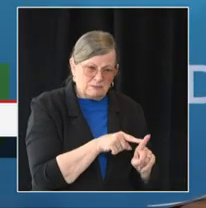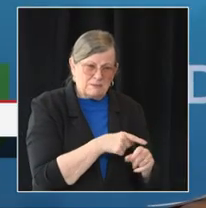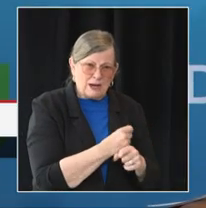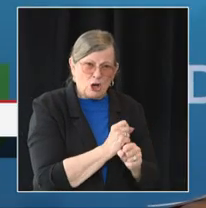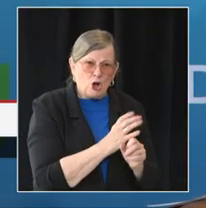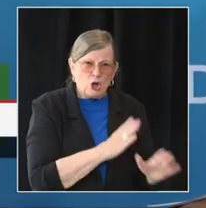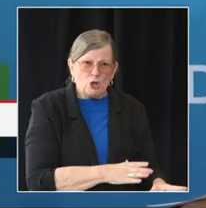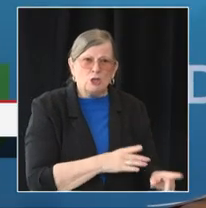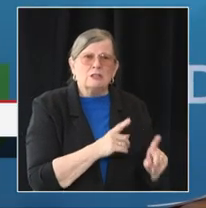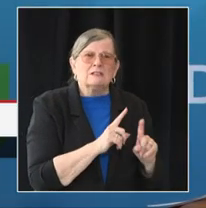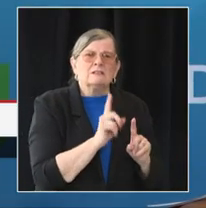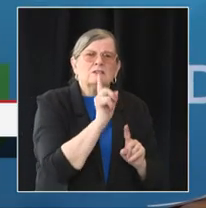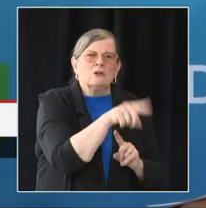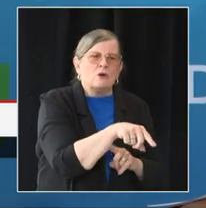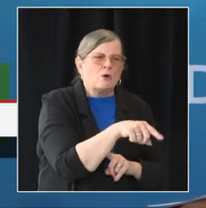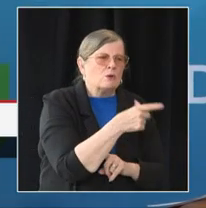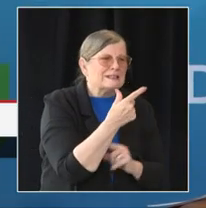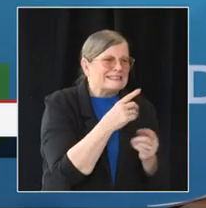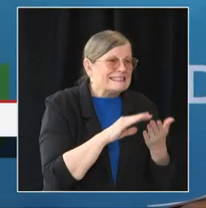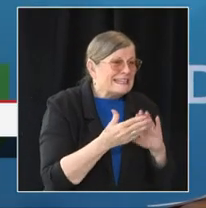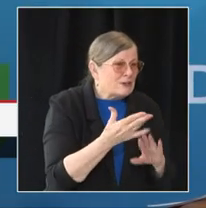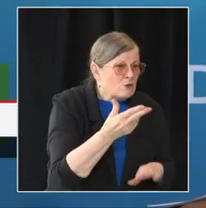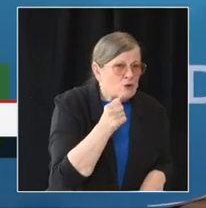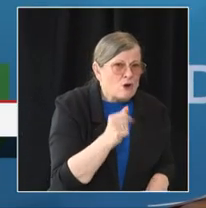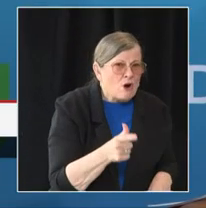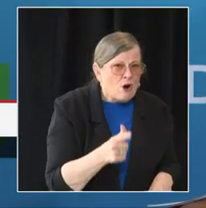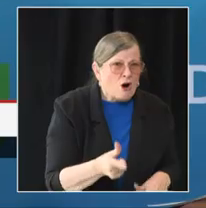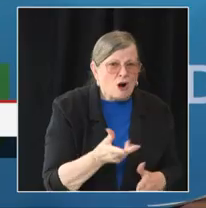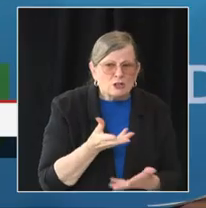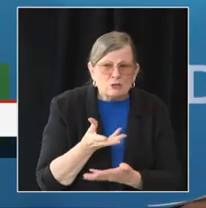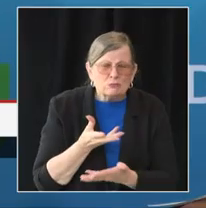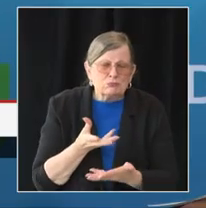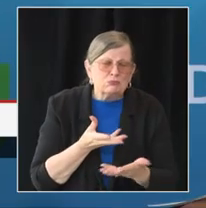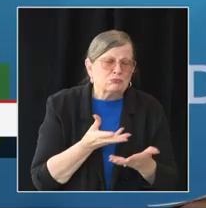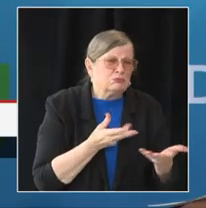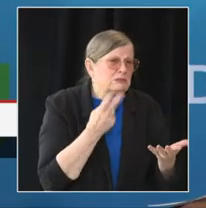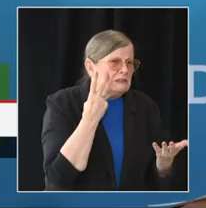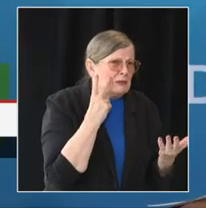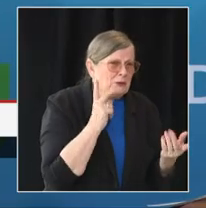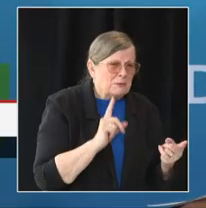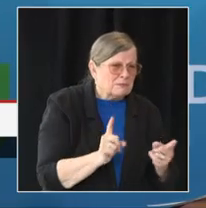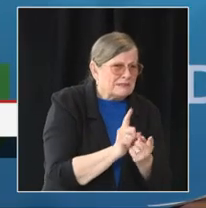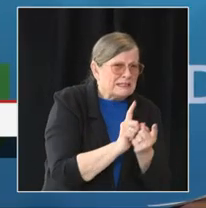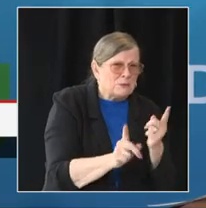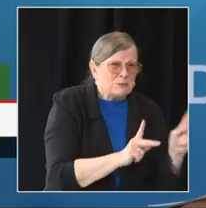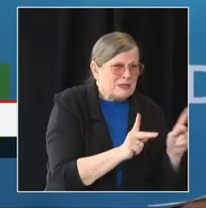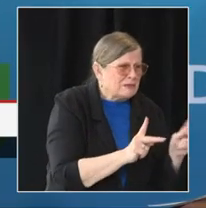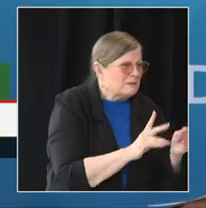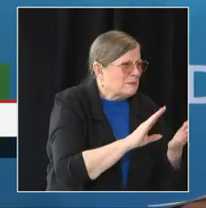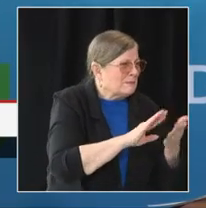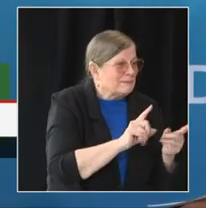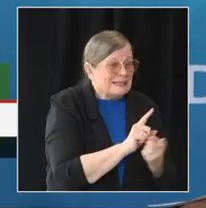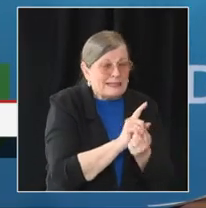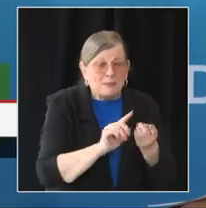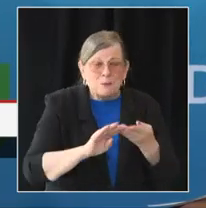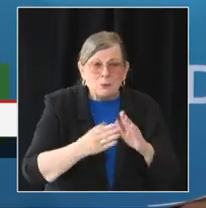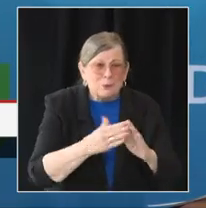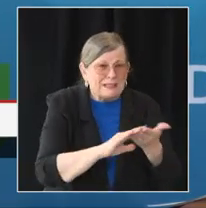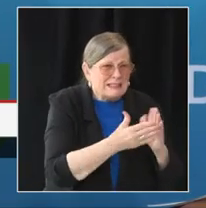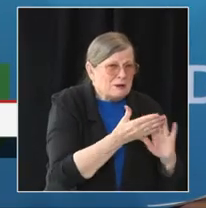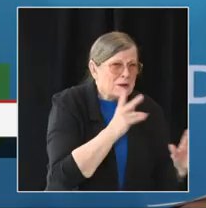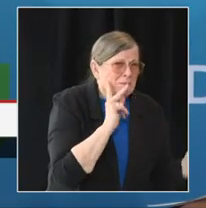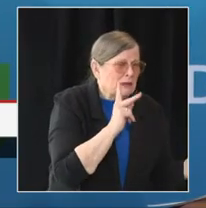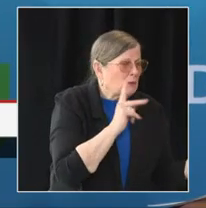what the business community is observing is always not front and center in your